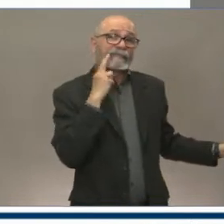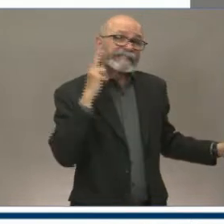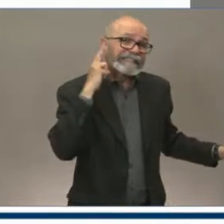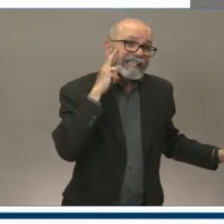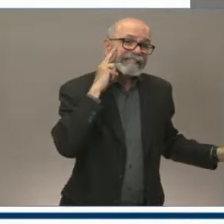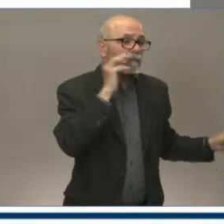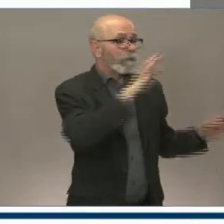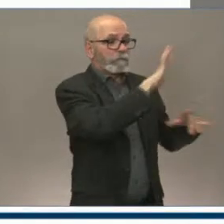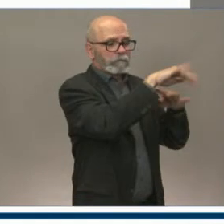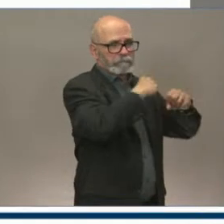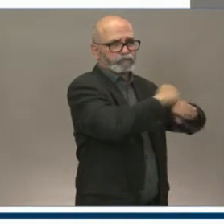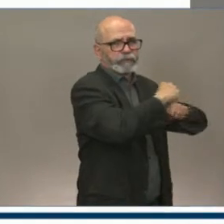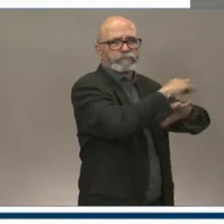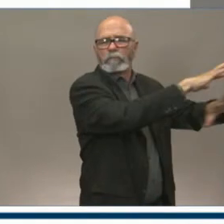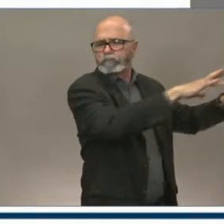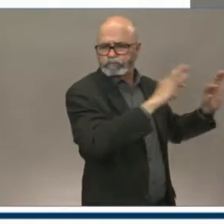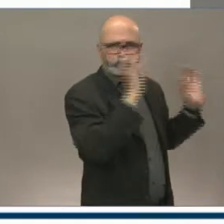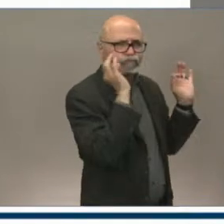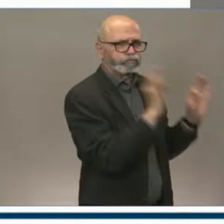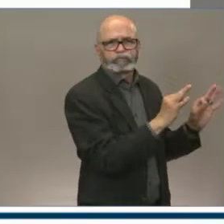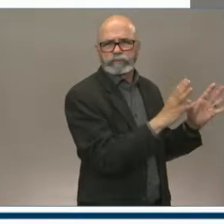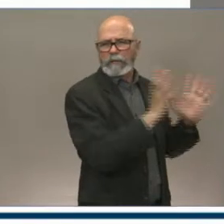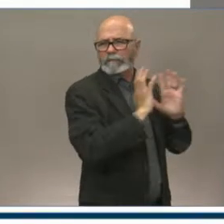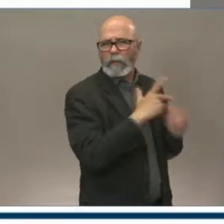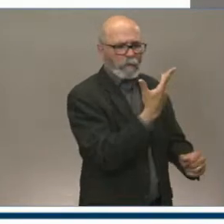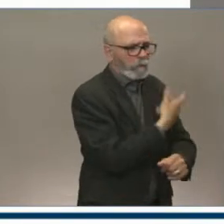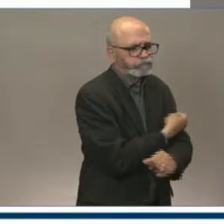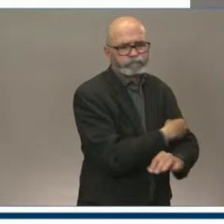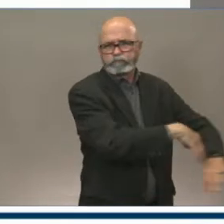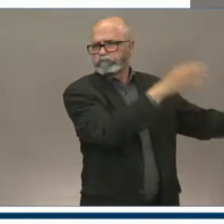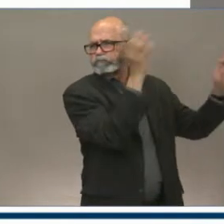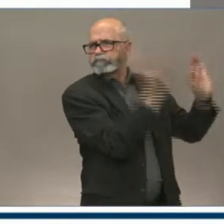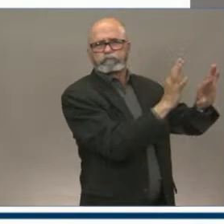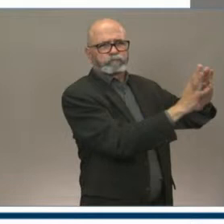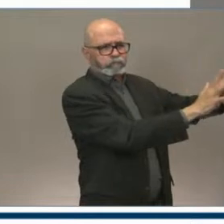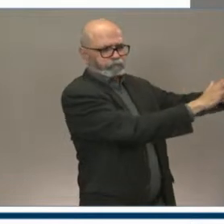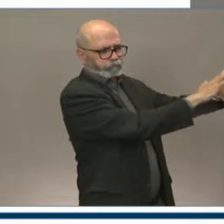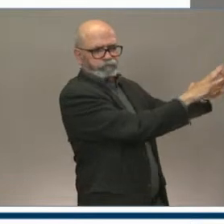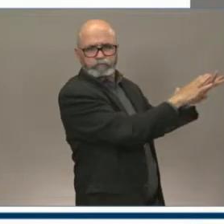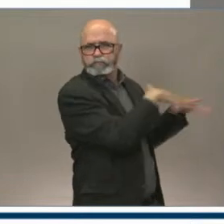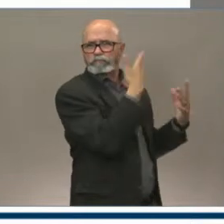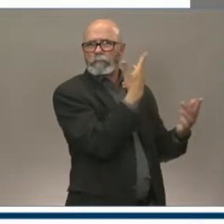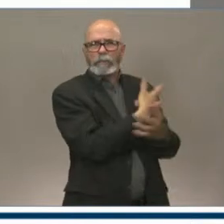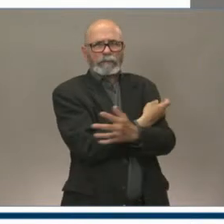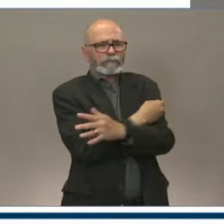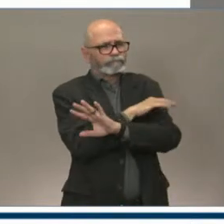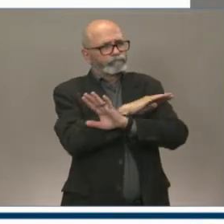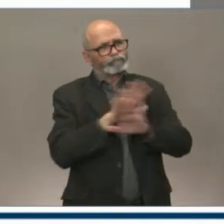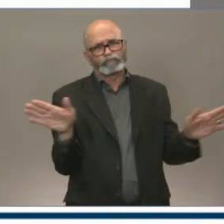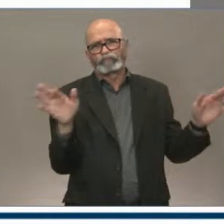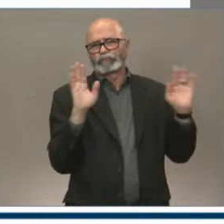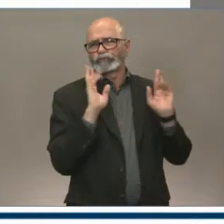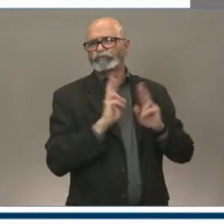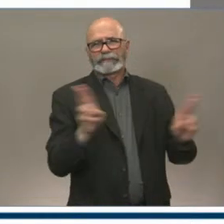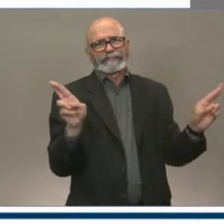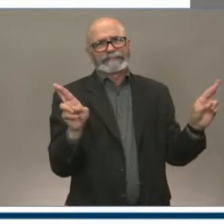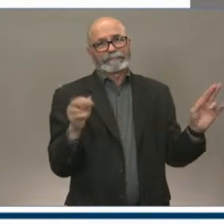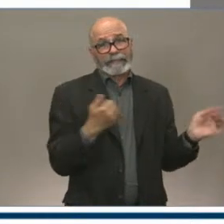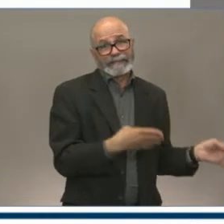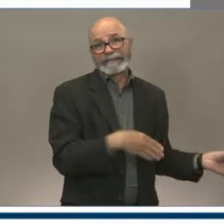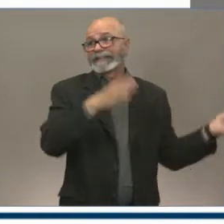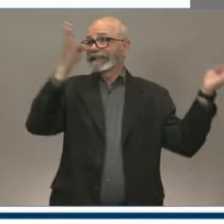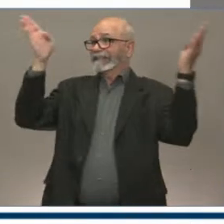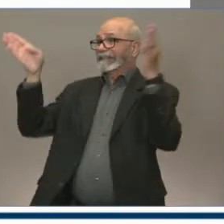We are working to increase the rates of vaccination in our staff. Across the province in this third